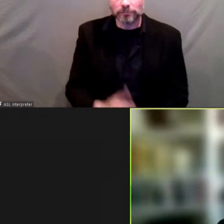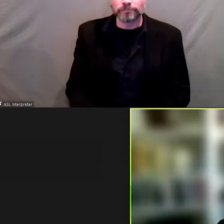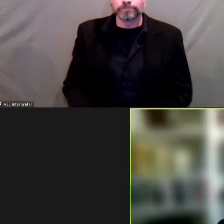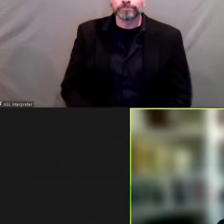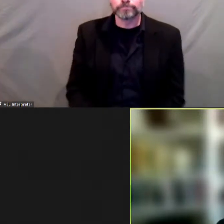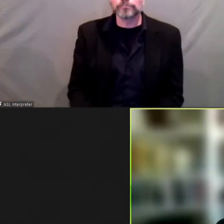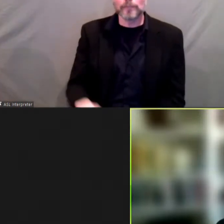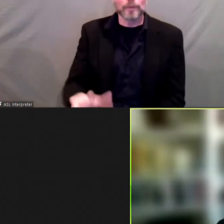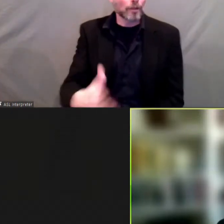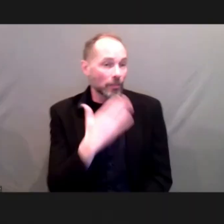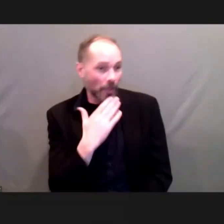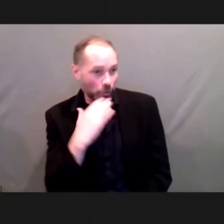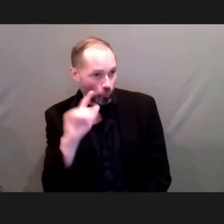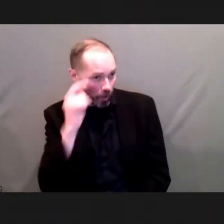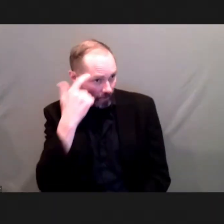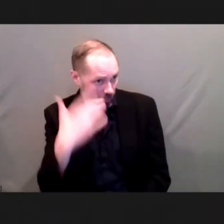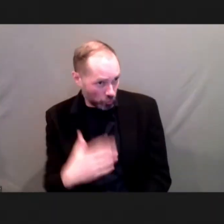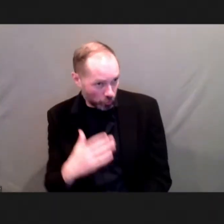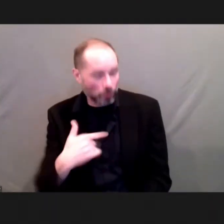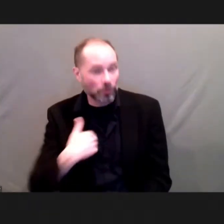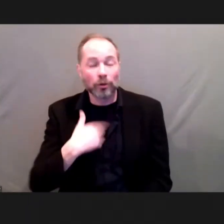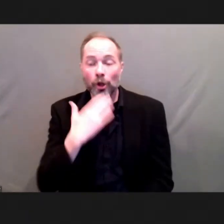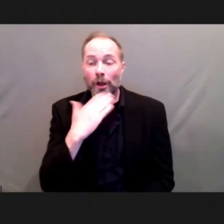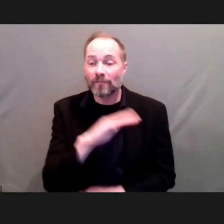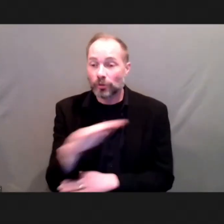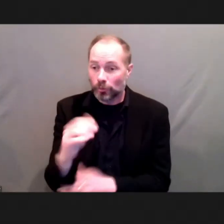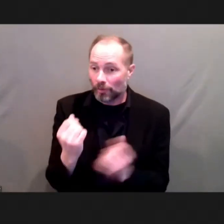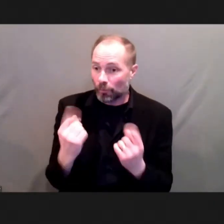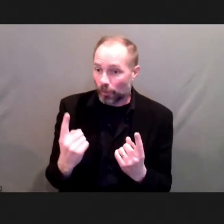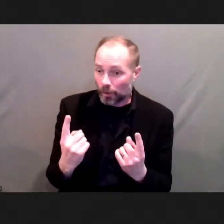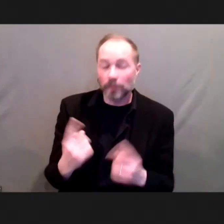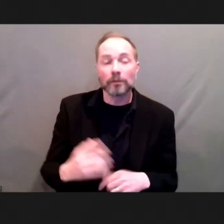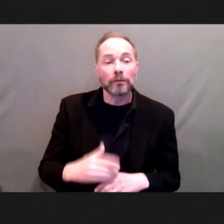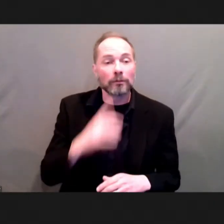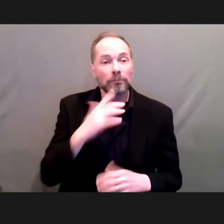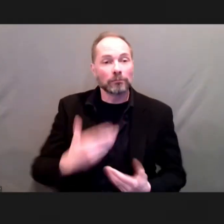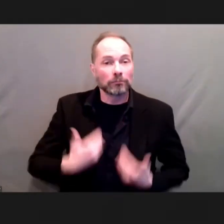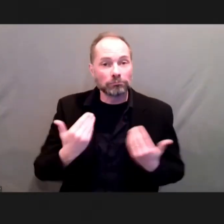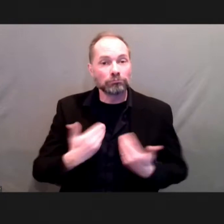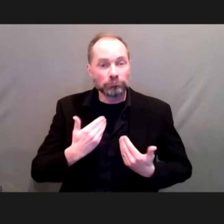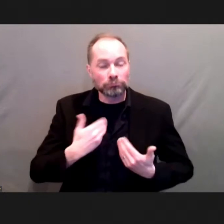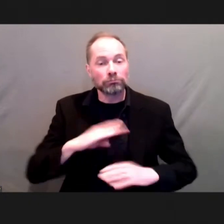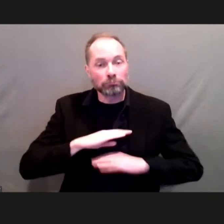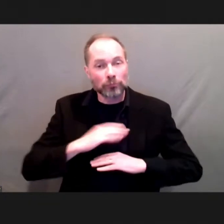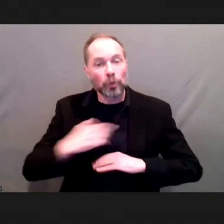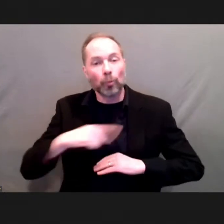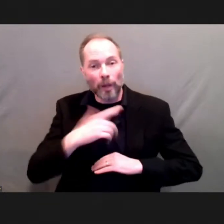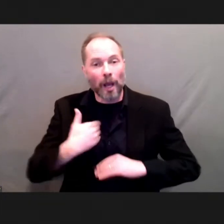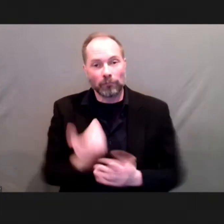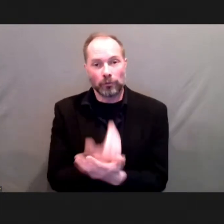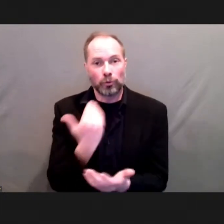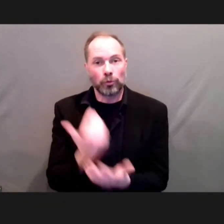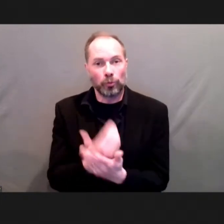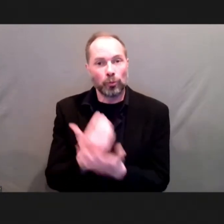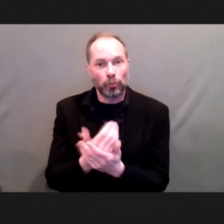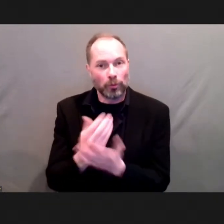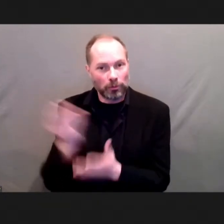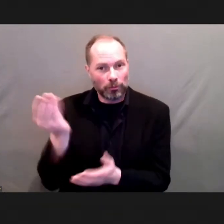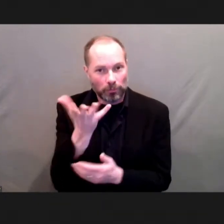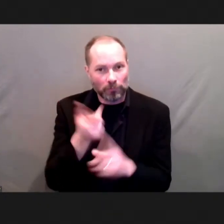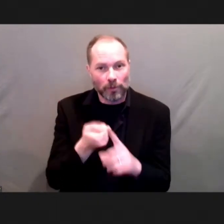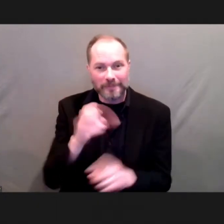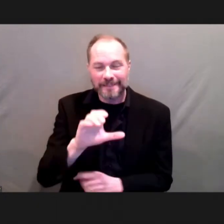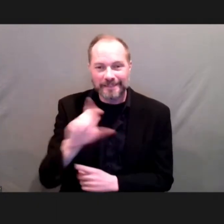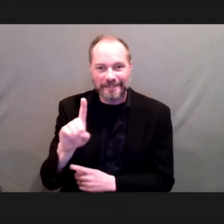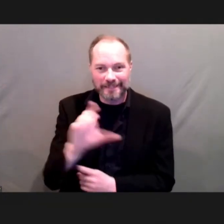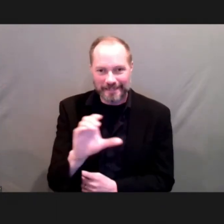you, Governor. Good afternoon, everybody. Very happy that we have new recommendations coming from the CDC that are